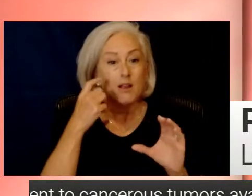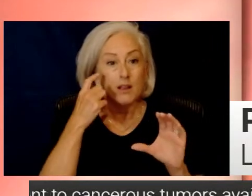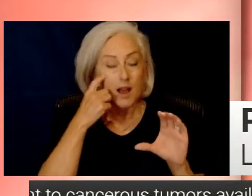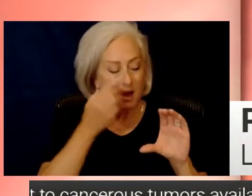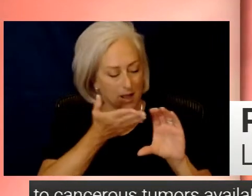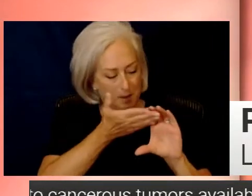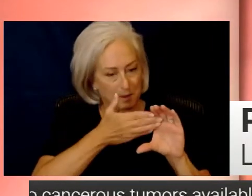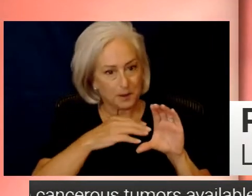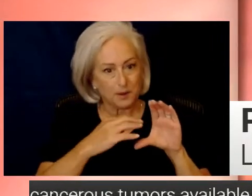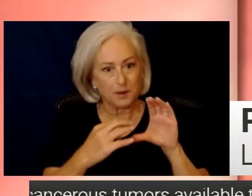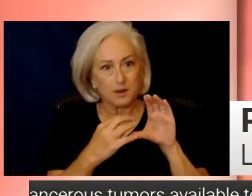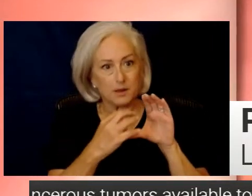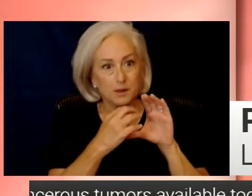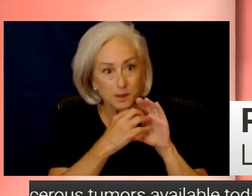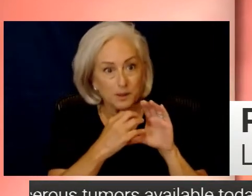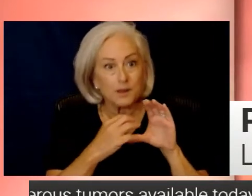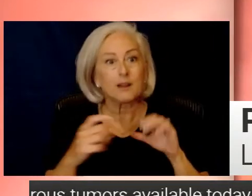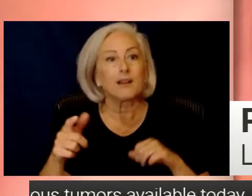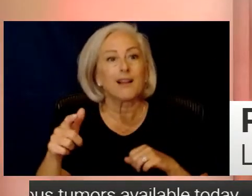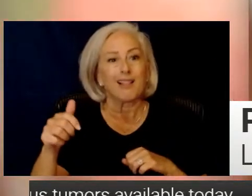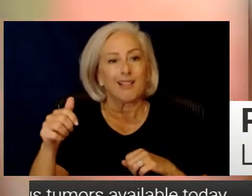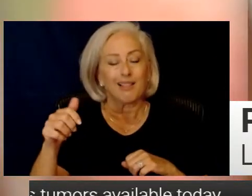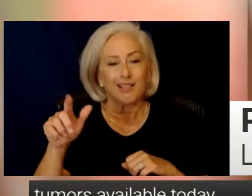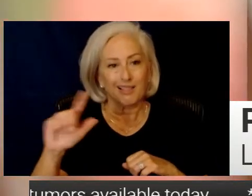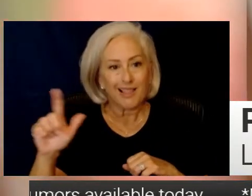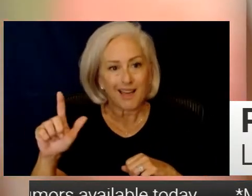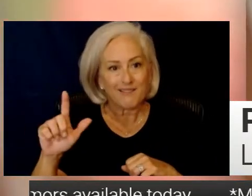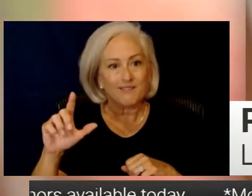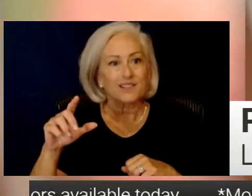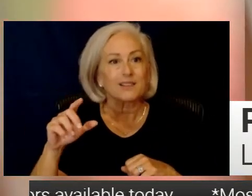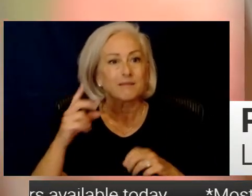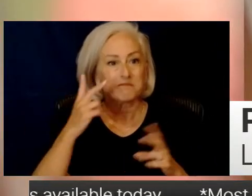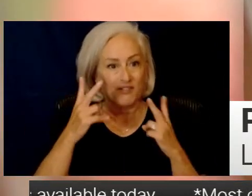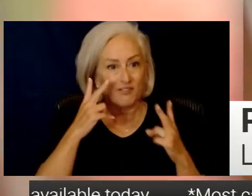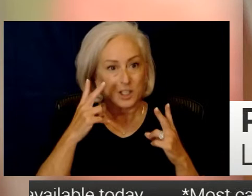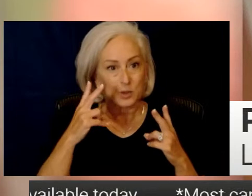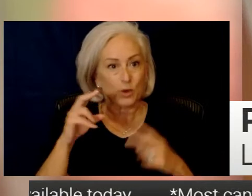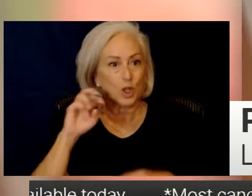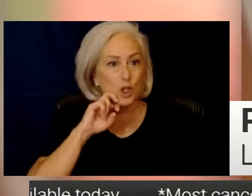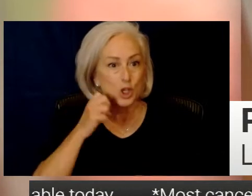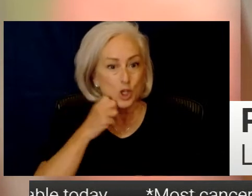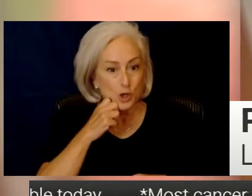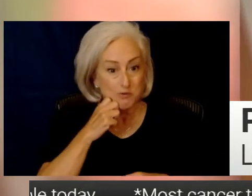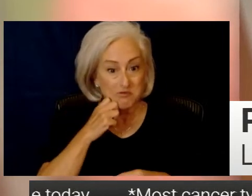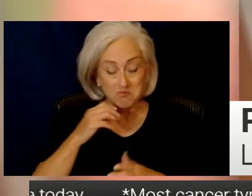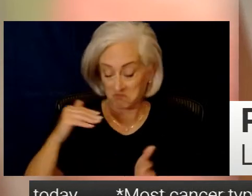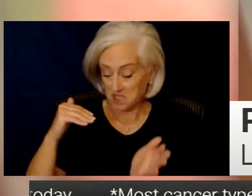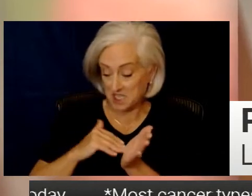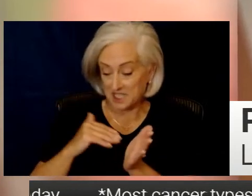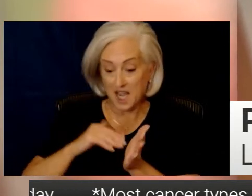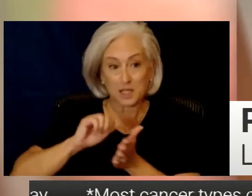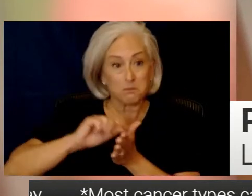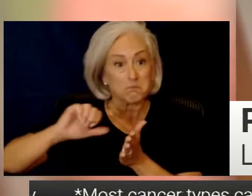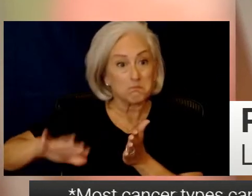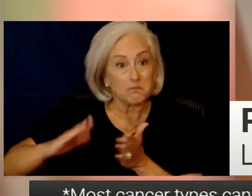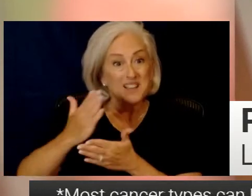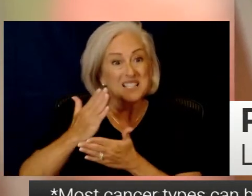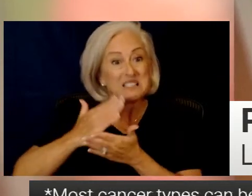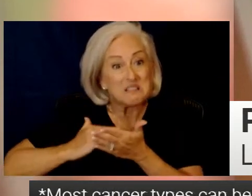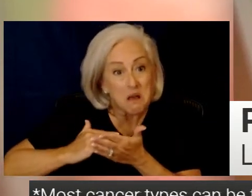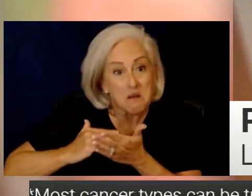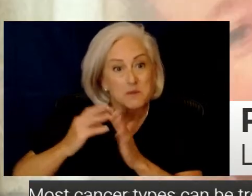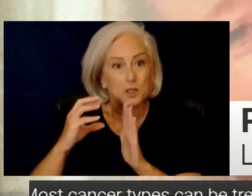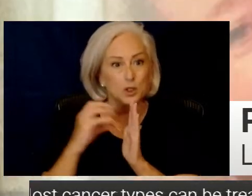left optical nerve. Doctors removed some of the tumor, but not all. They recommended a radiation treatment plan that